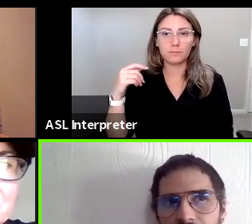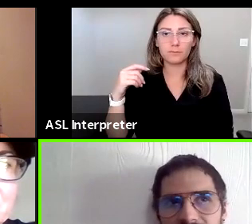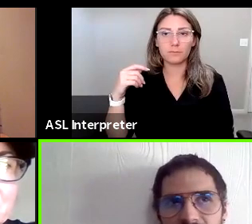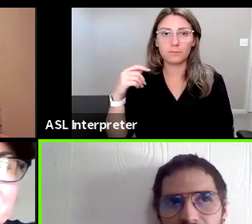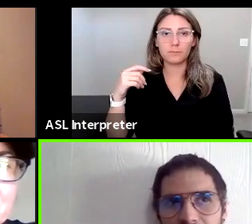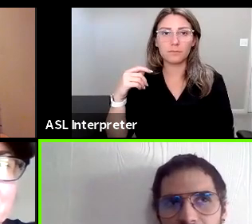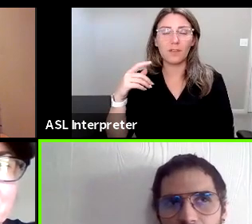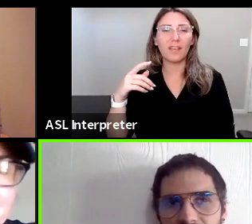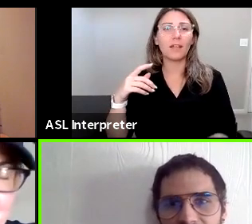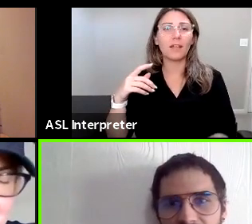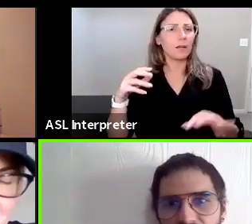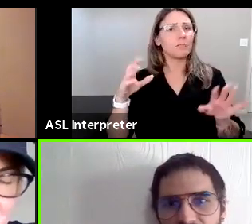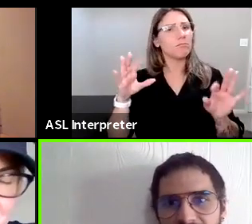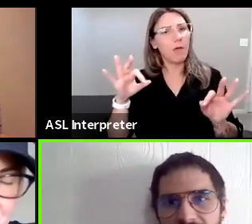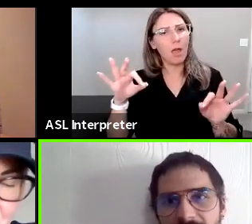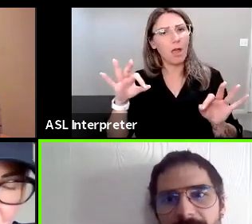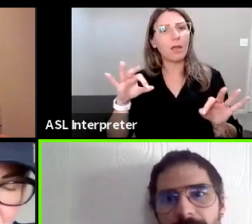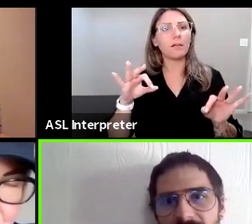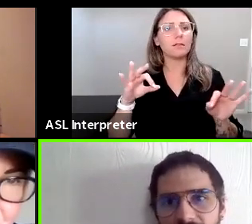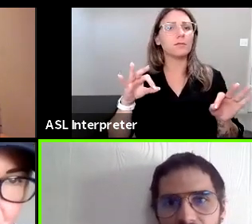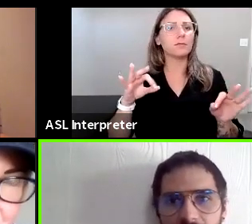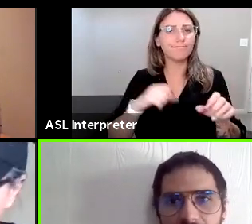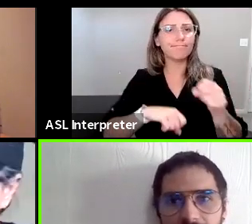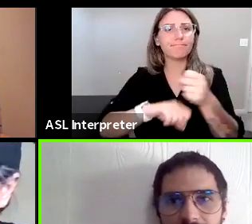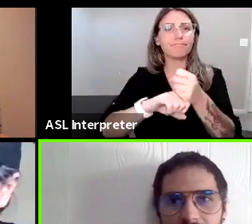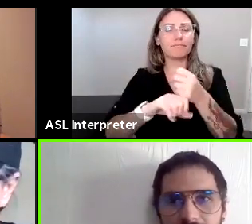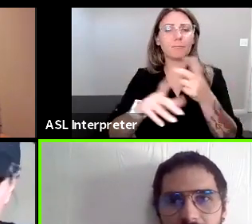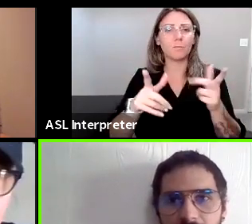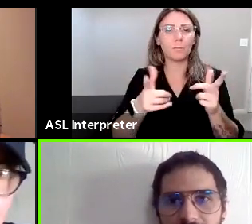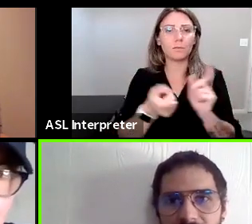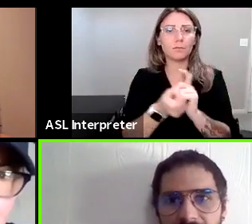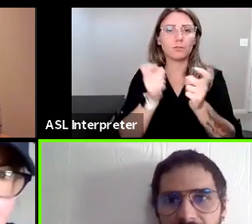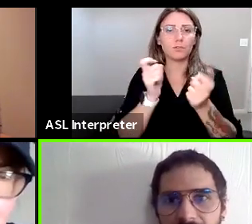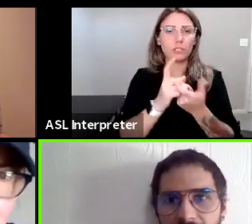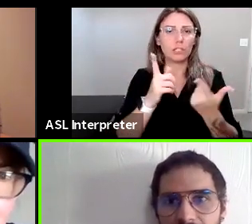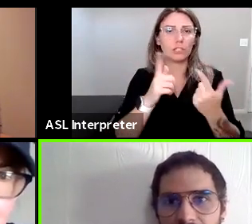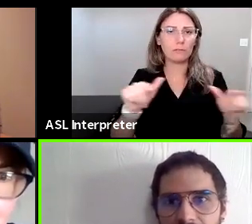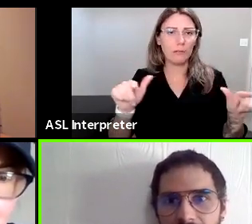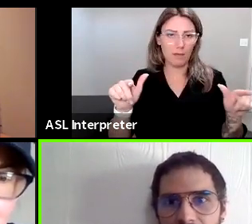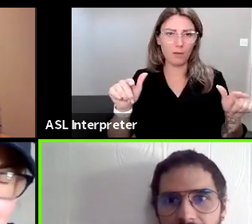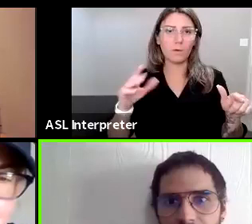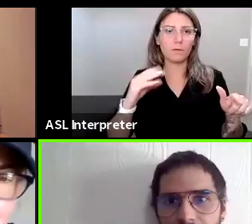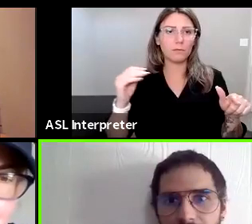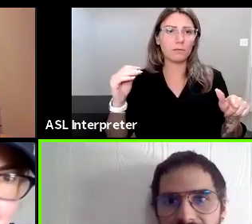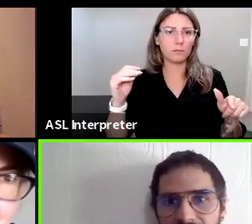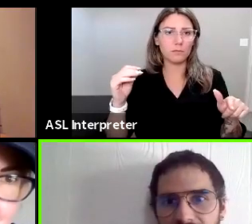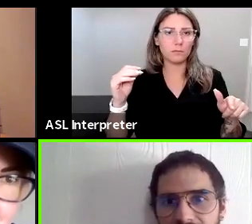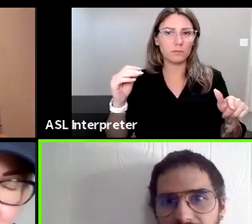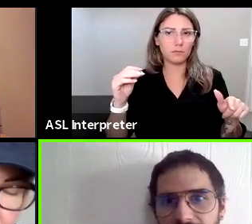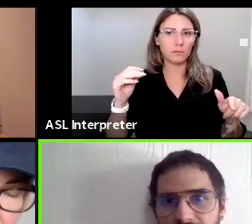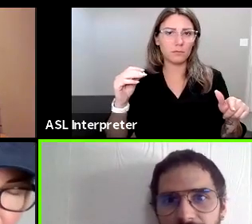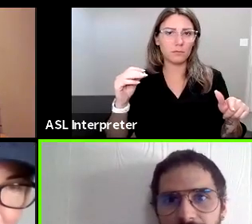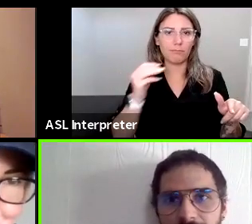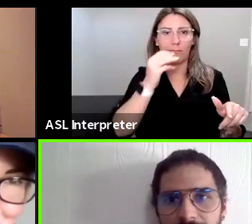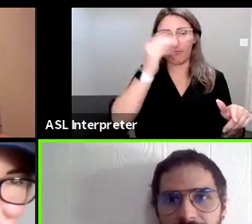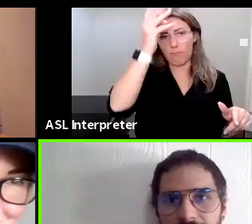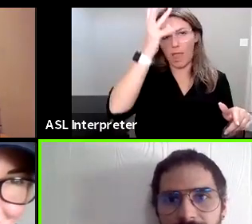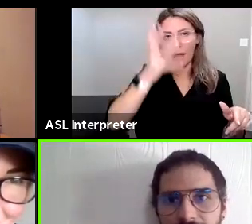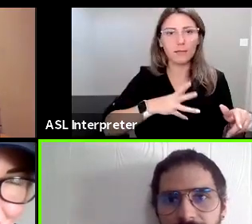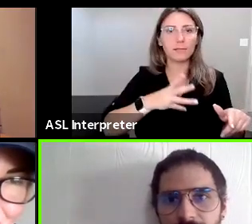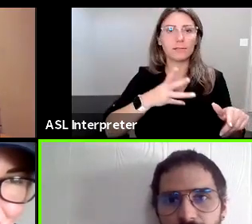mild movements of people wanting to change the language and not speaking in masculine to